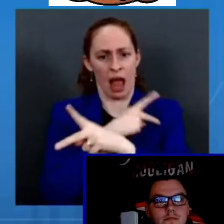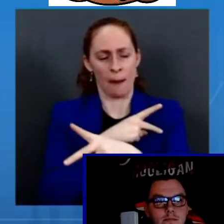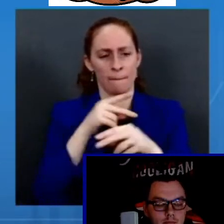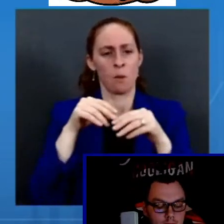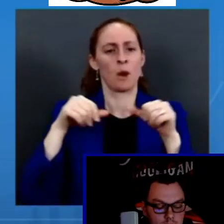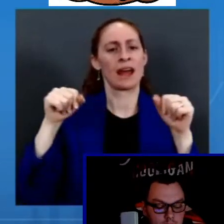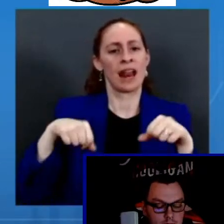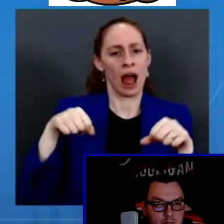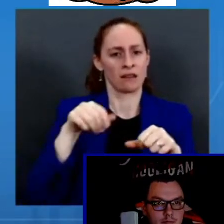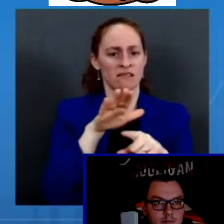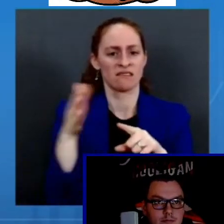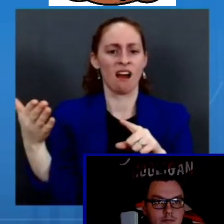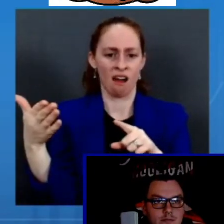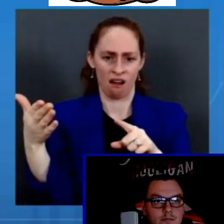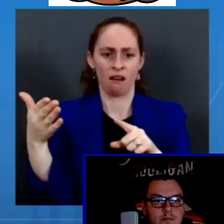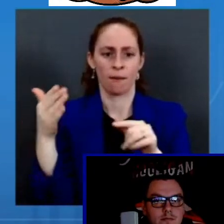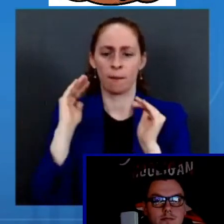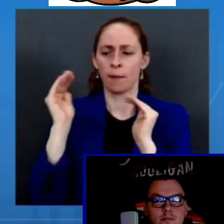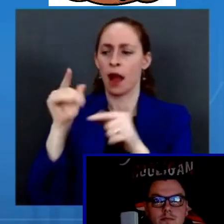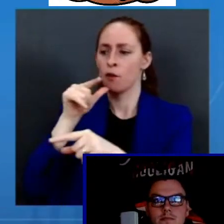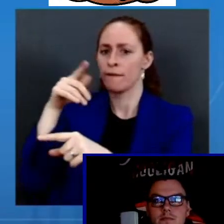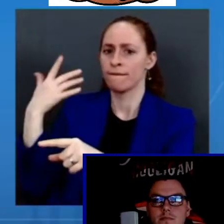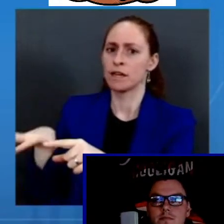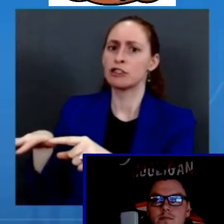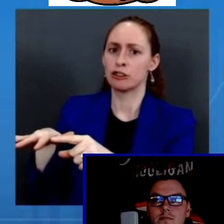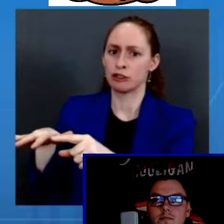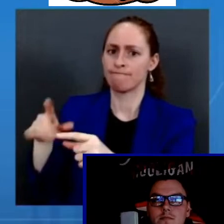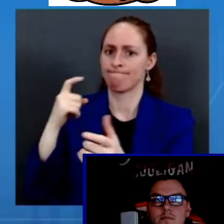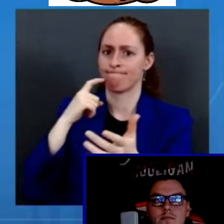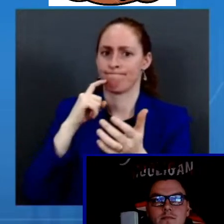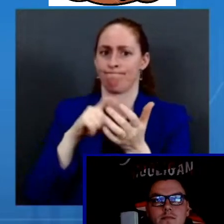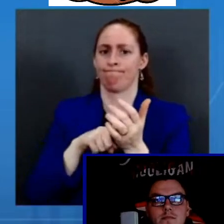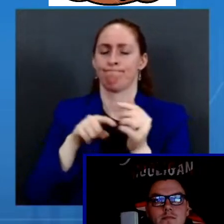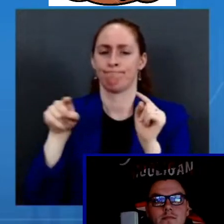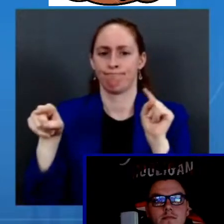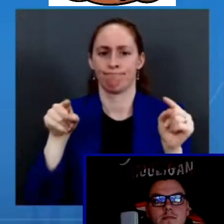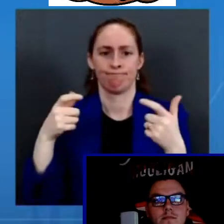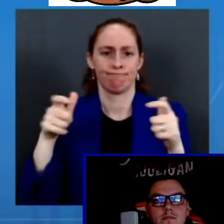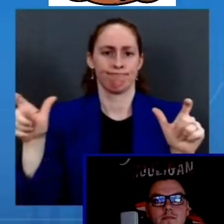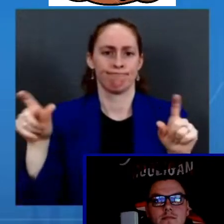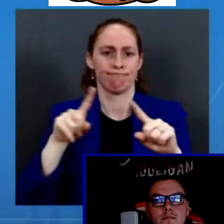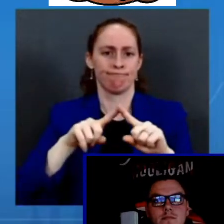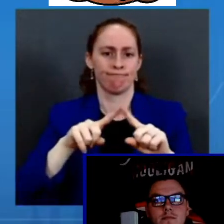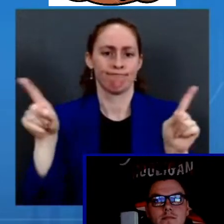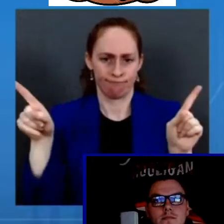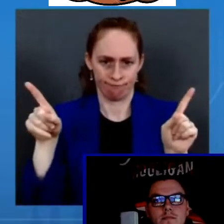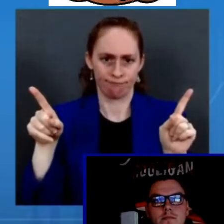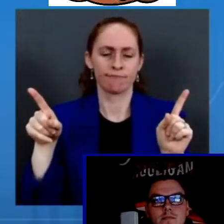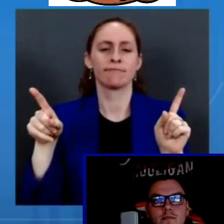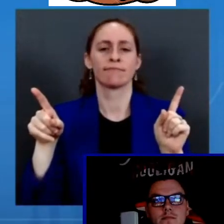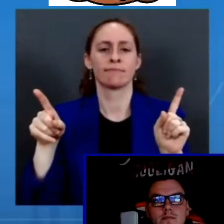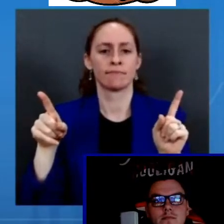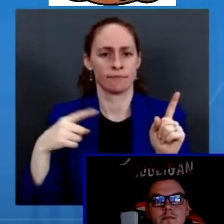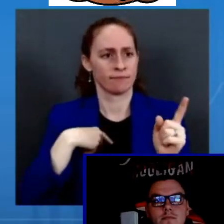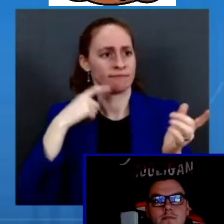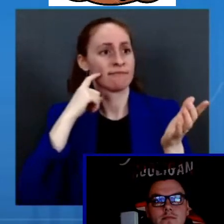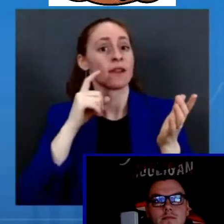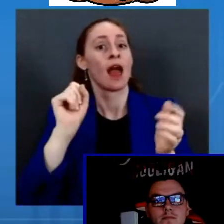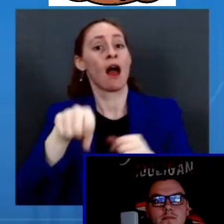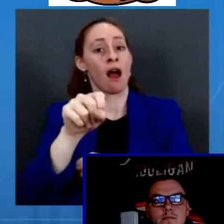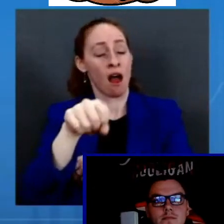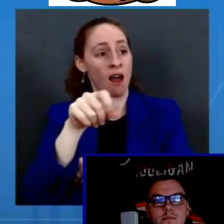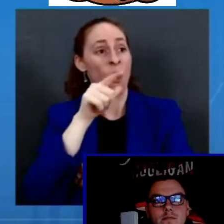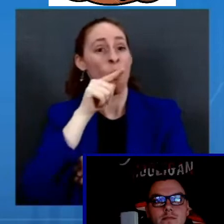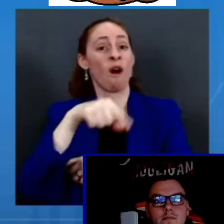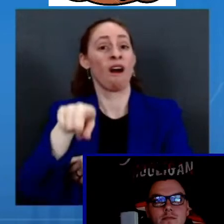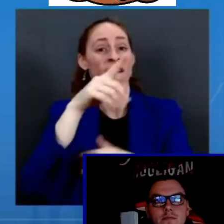vaccines better, that we are going to see vaccinated and even boosted people have breakthrough cases. And they will have breakthrough cases